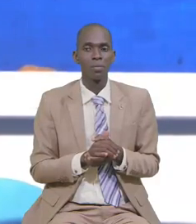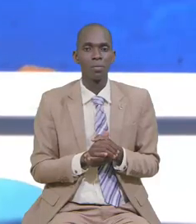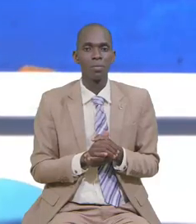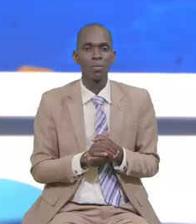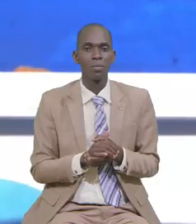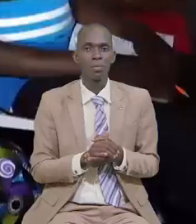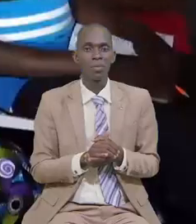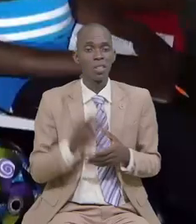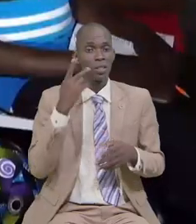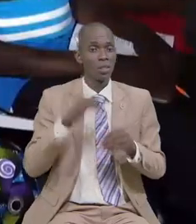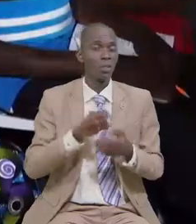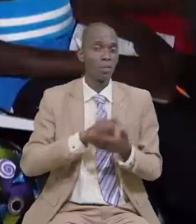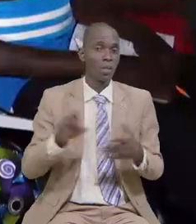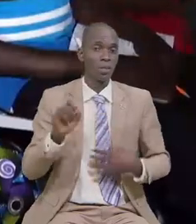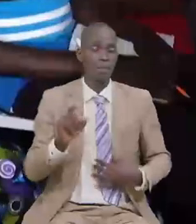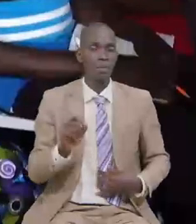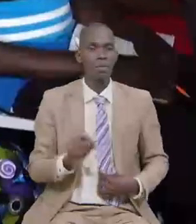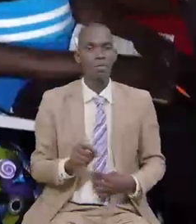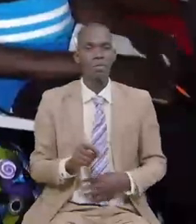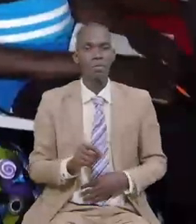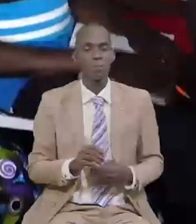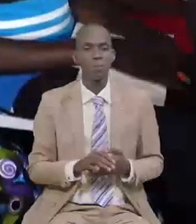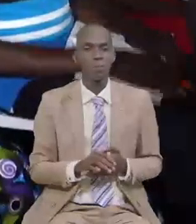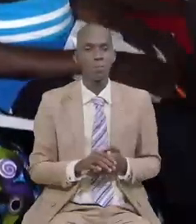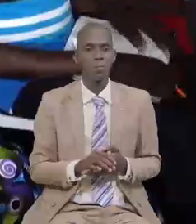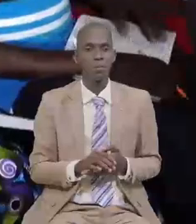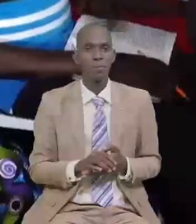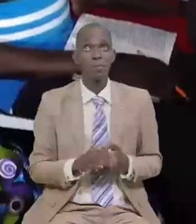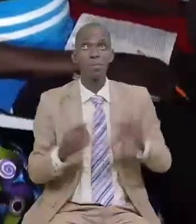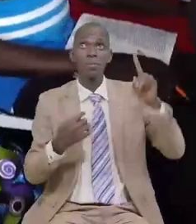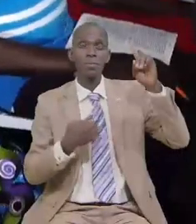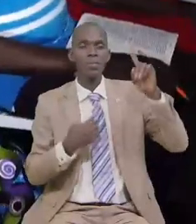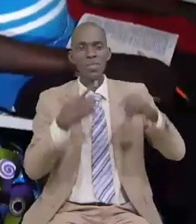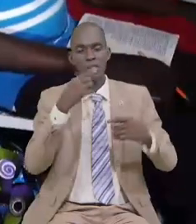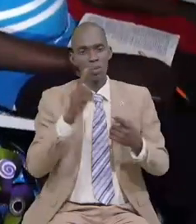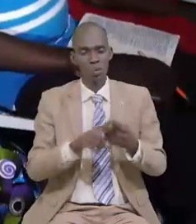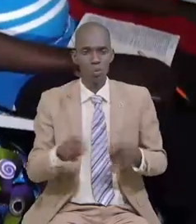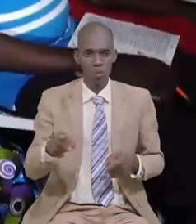Look at verse 11. I say unto thee,